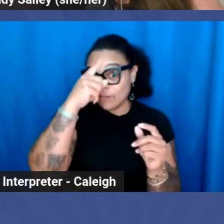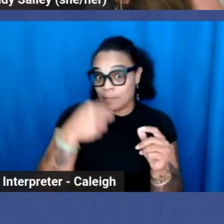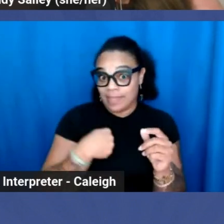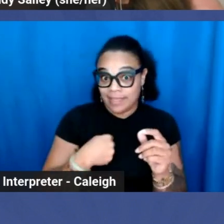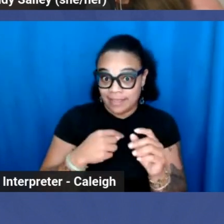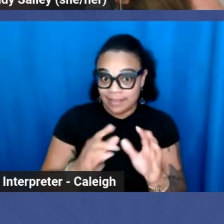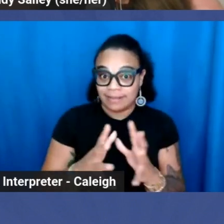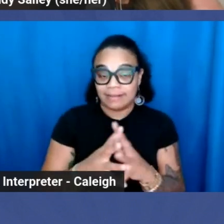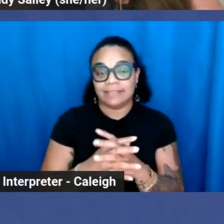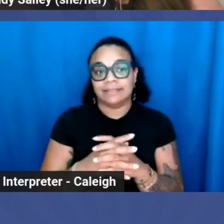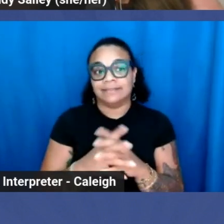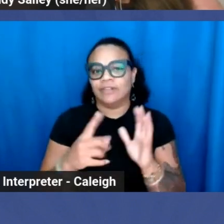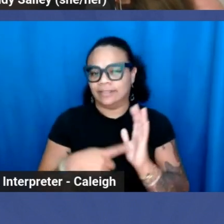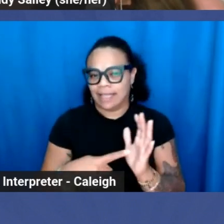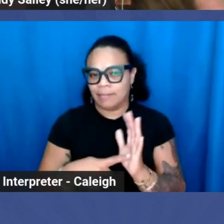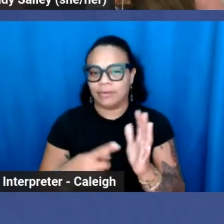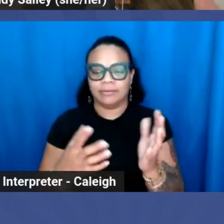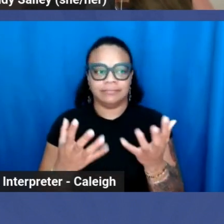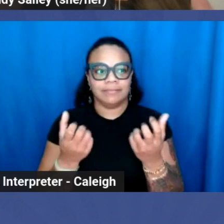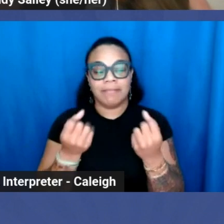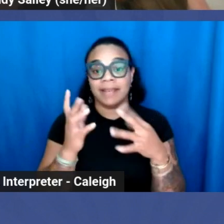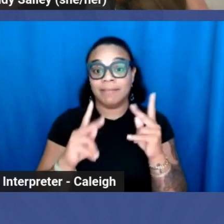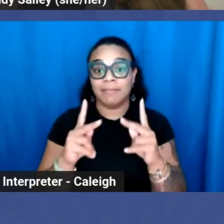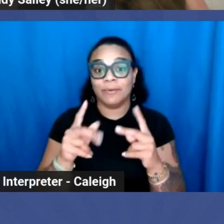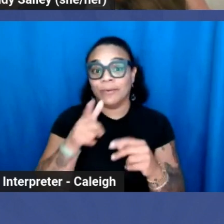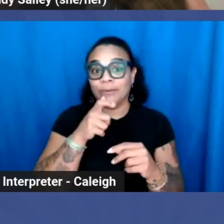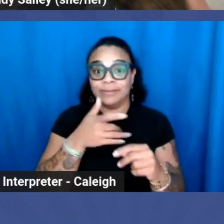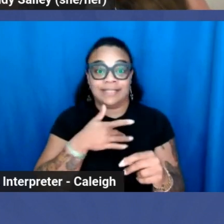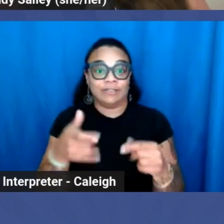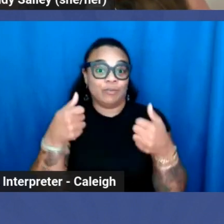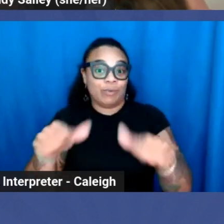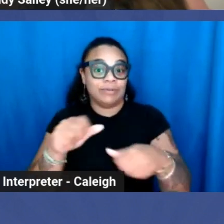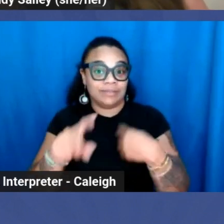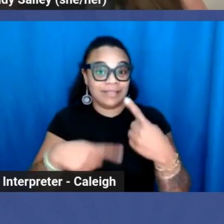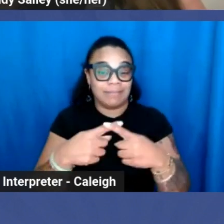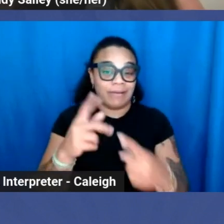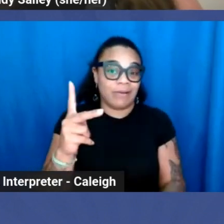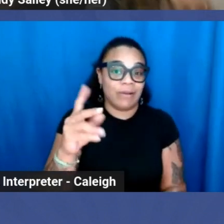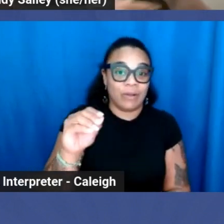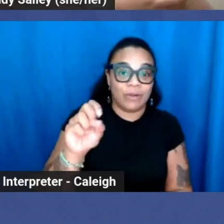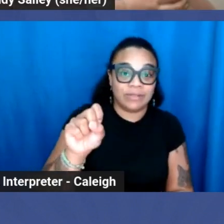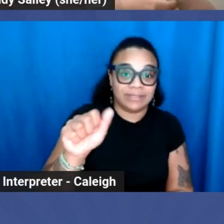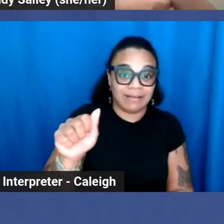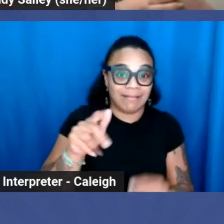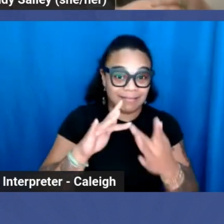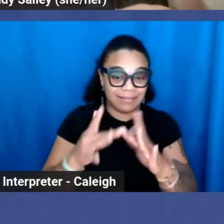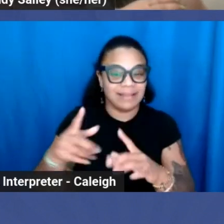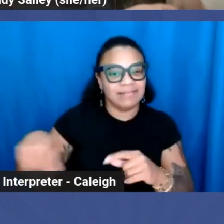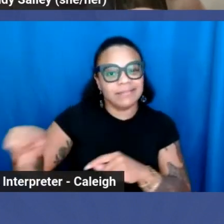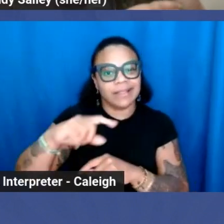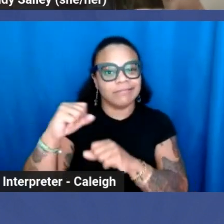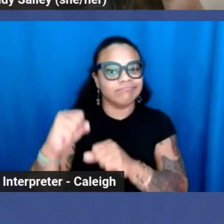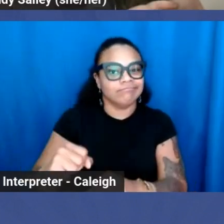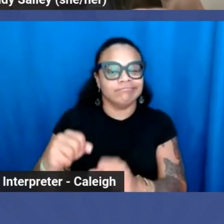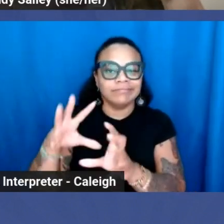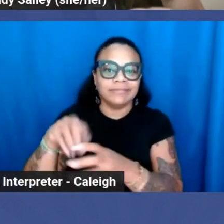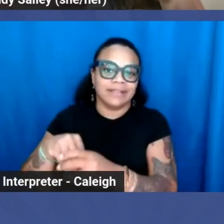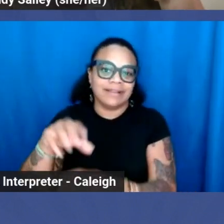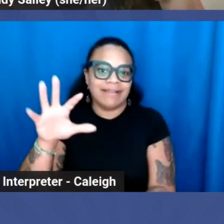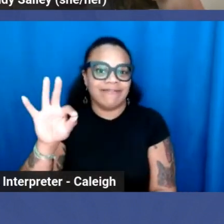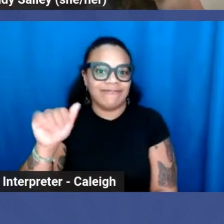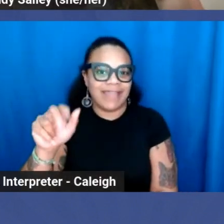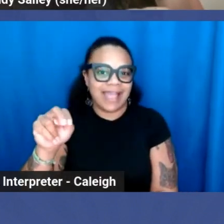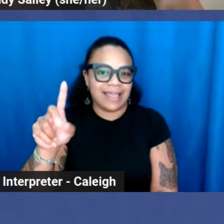lot of the young people who talk about COSA online actually come from fandom communities that are super active around something